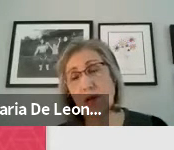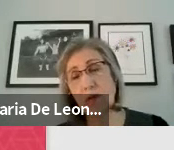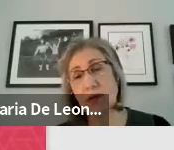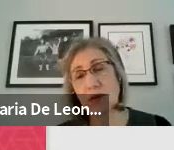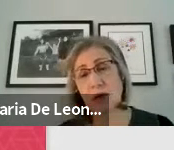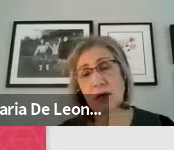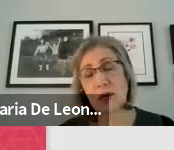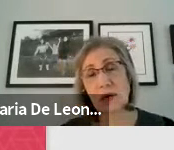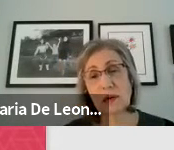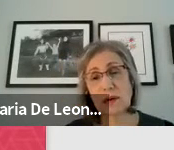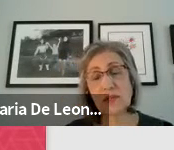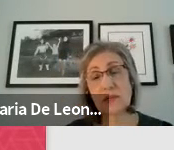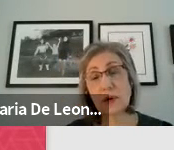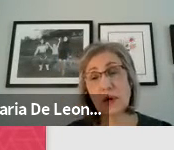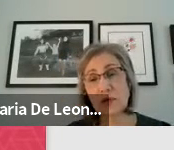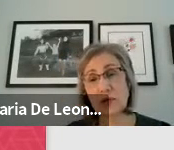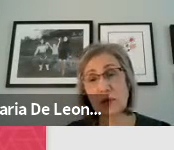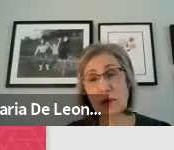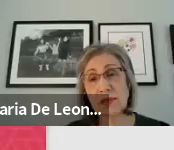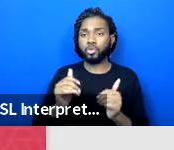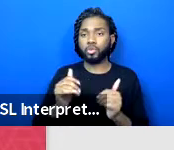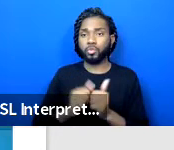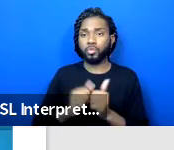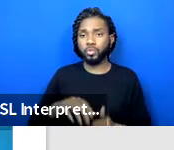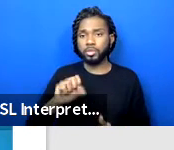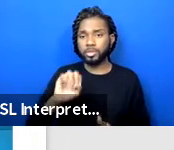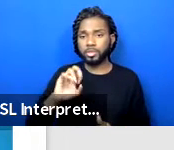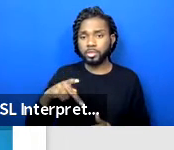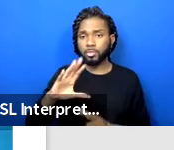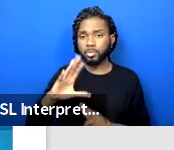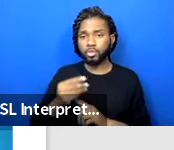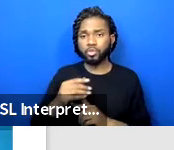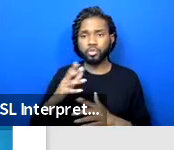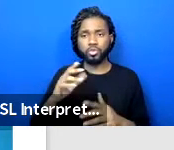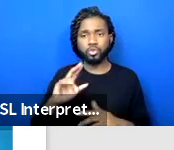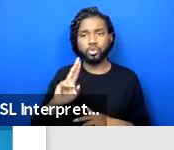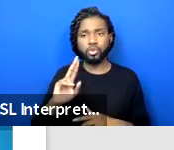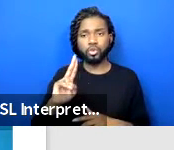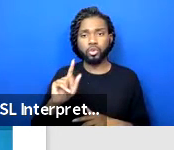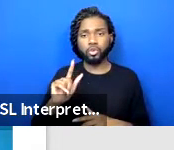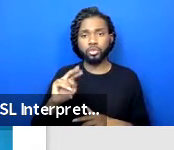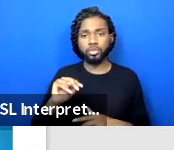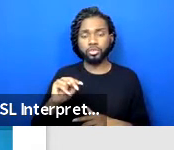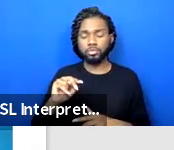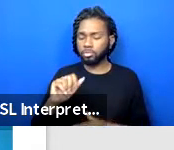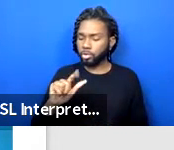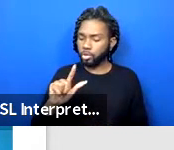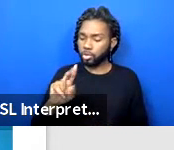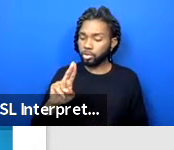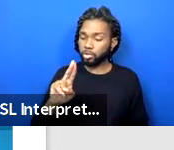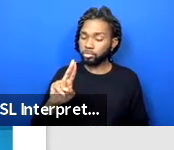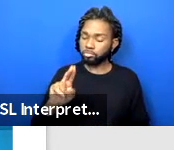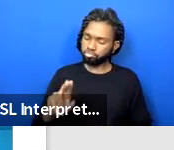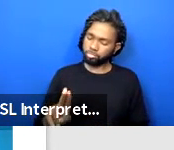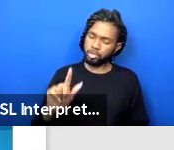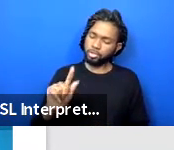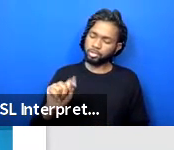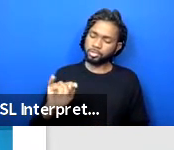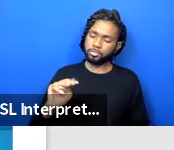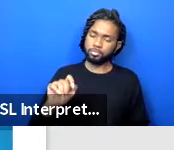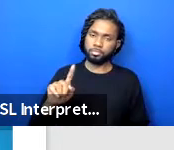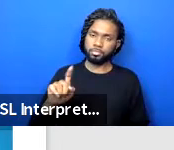partners along with SIP Culture, Alternate Roots, First People Fund, and PAI Foundation of the Intercultural